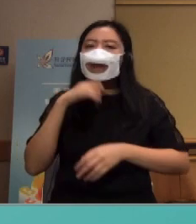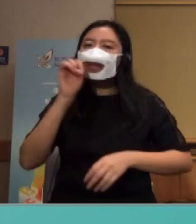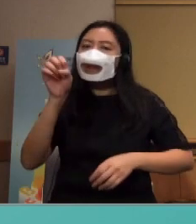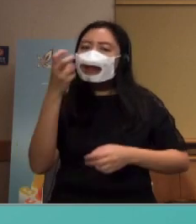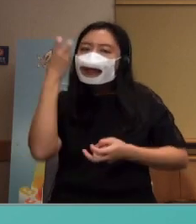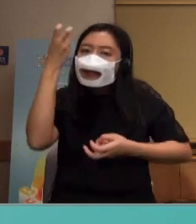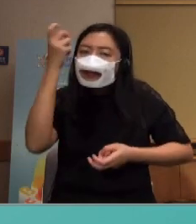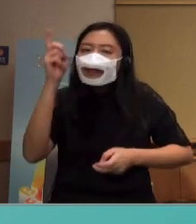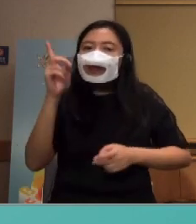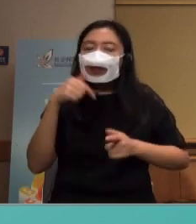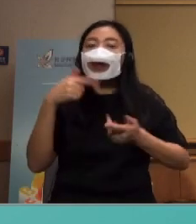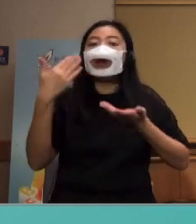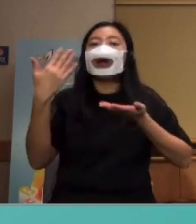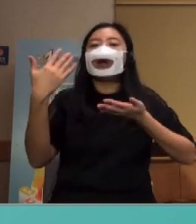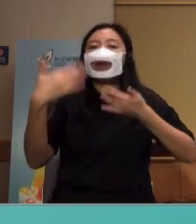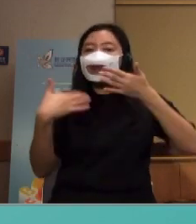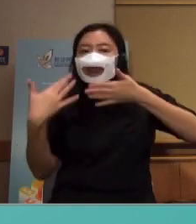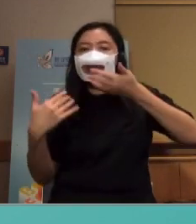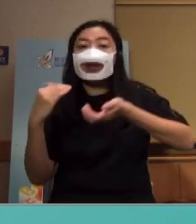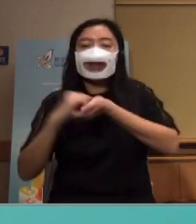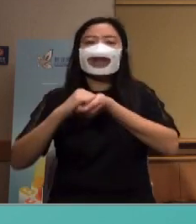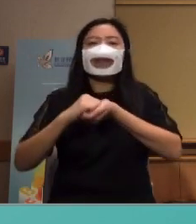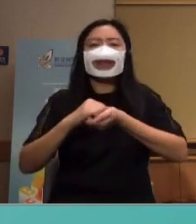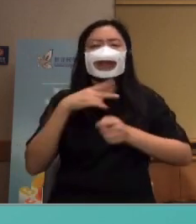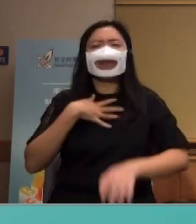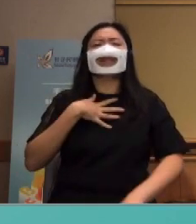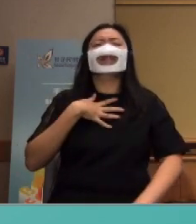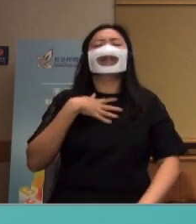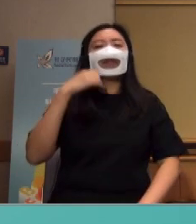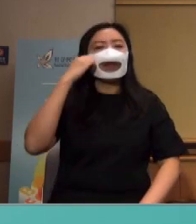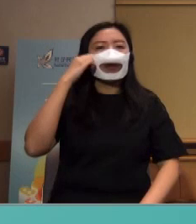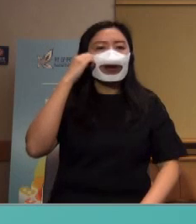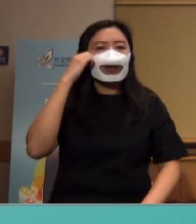still tough. Still tough, okay.